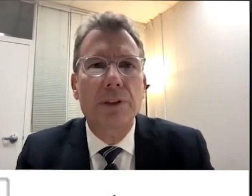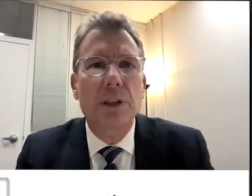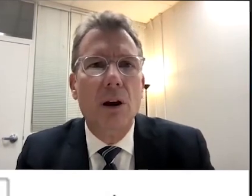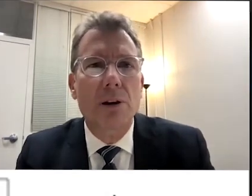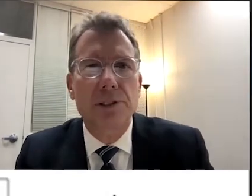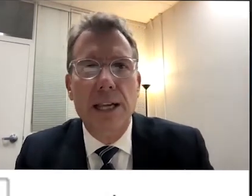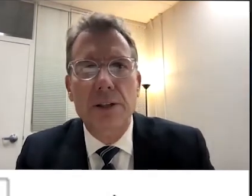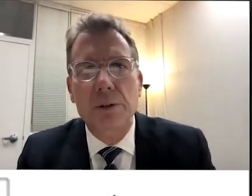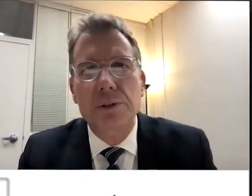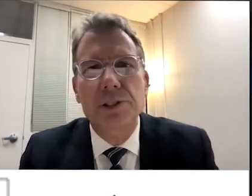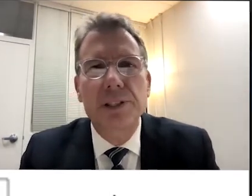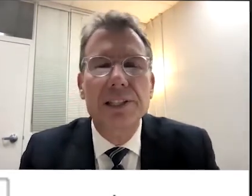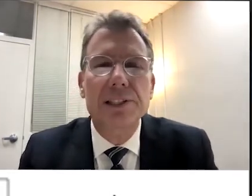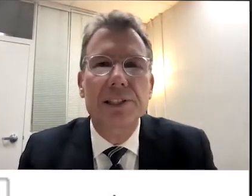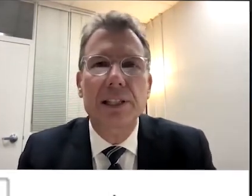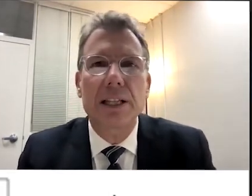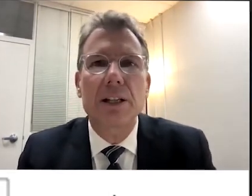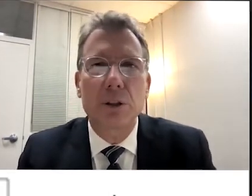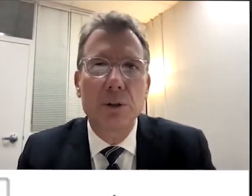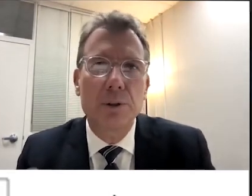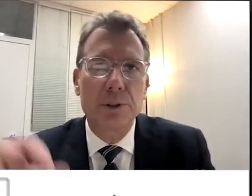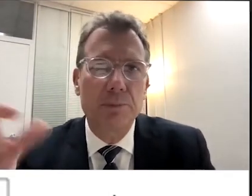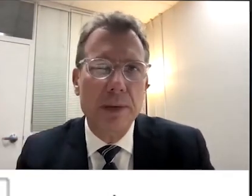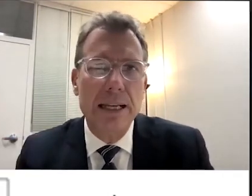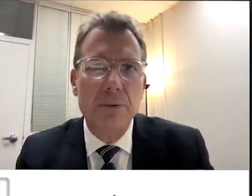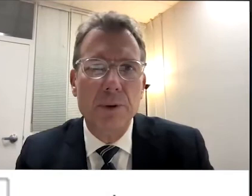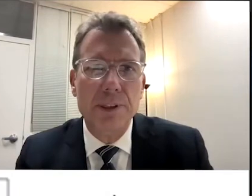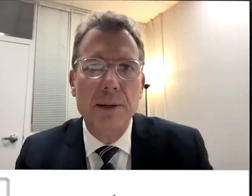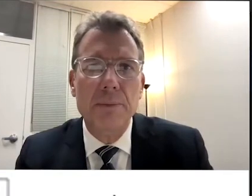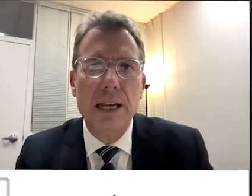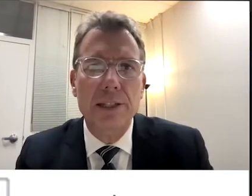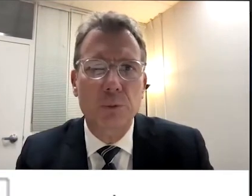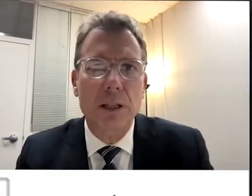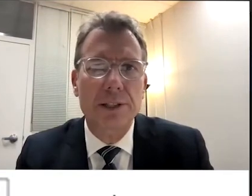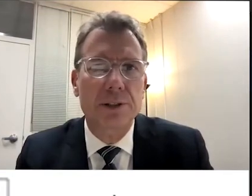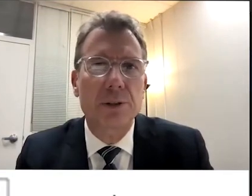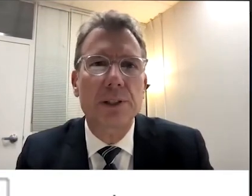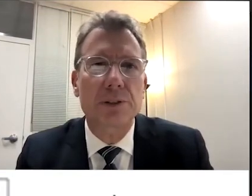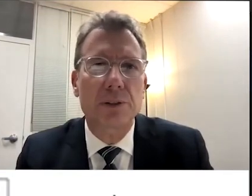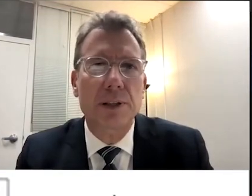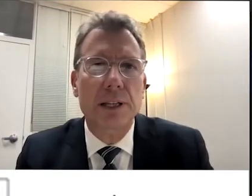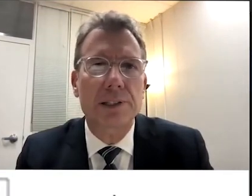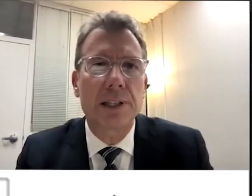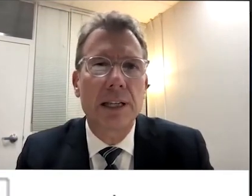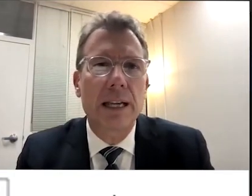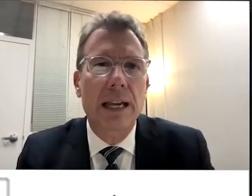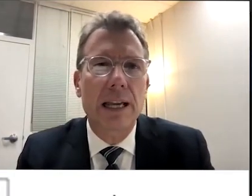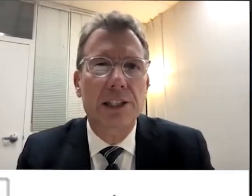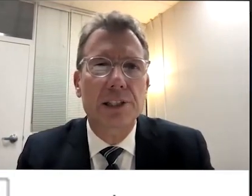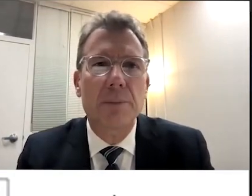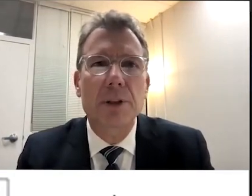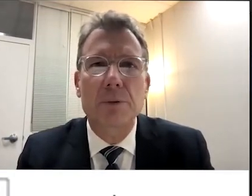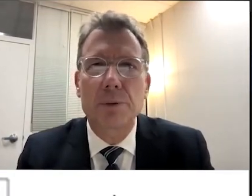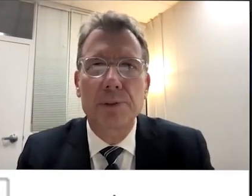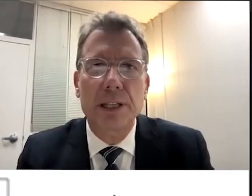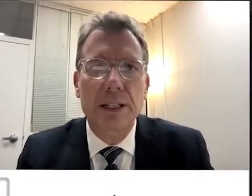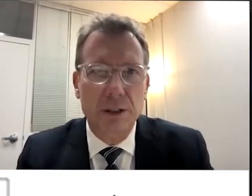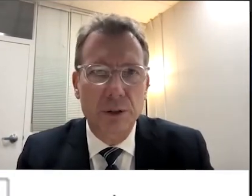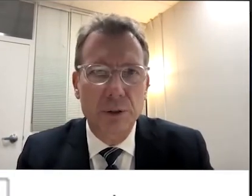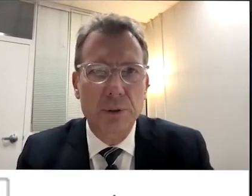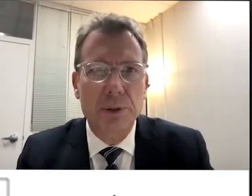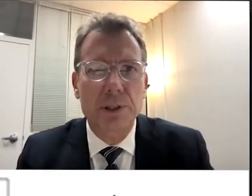And with our stakeholders, this includes meeting with them as well as doing surveys. And some of the